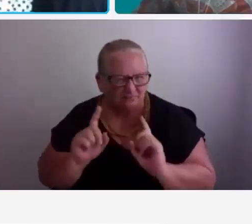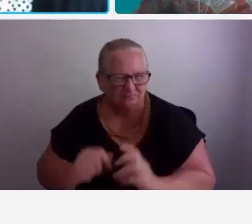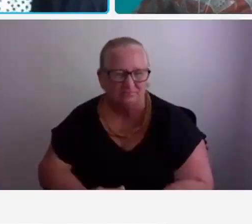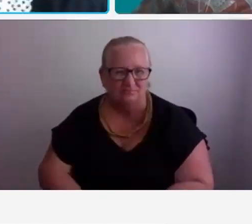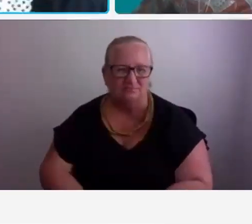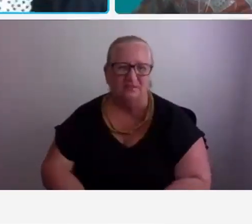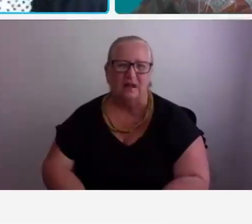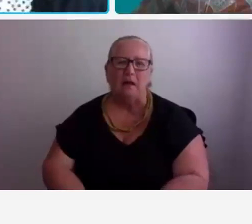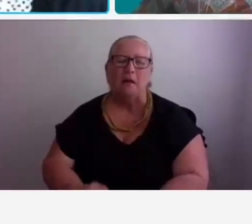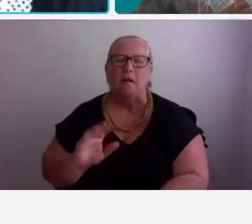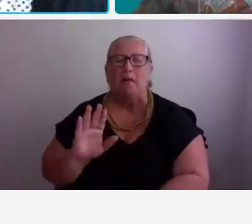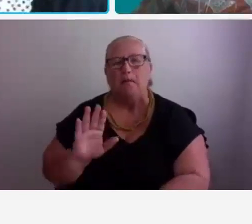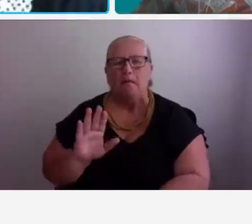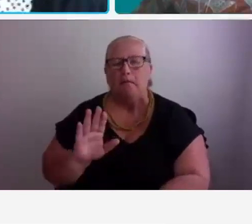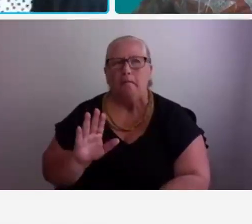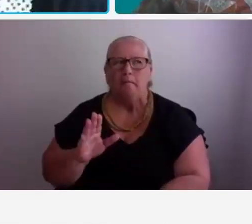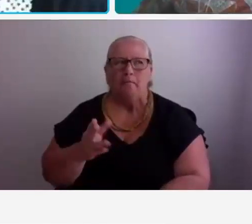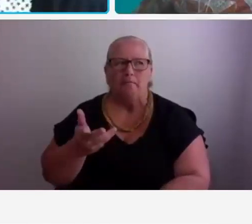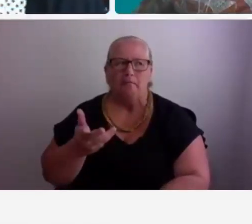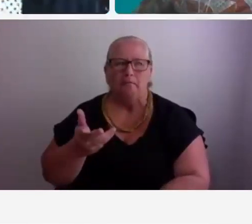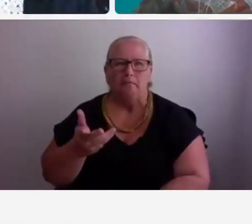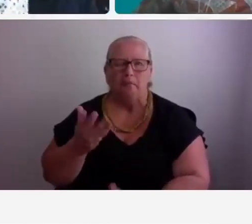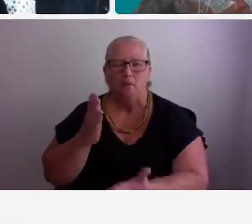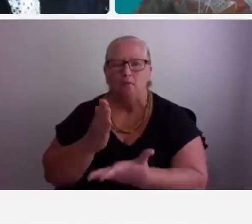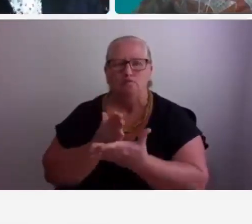I'd have to take that on notice too, Nick.